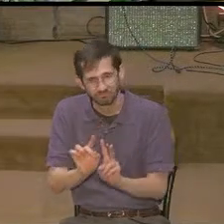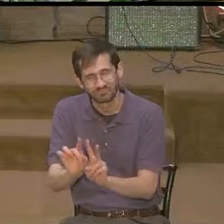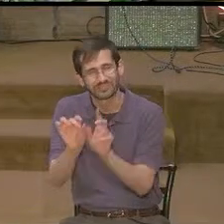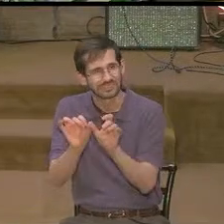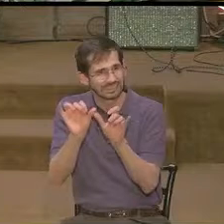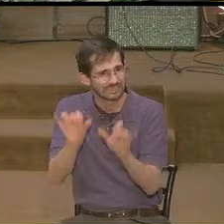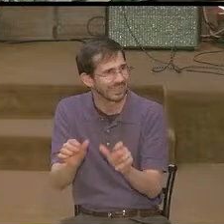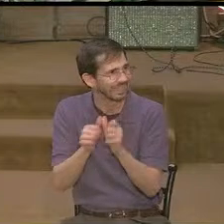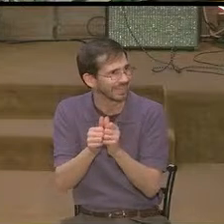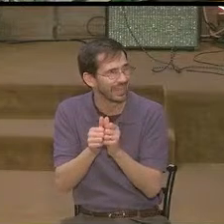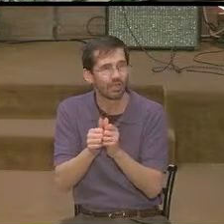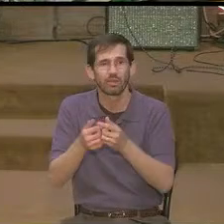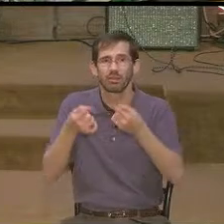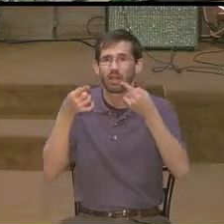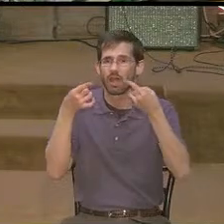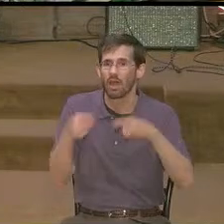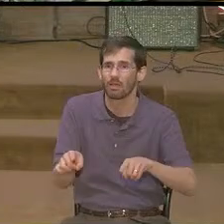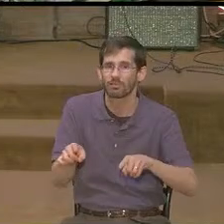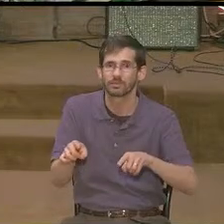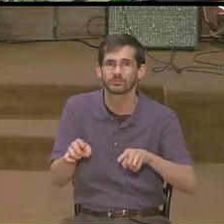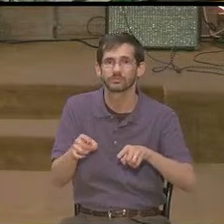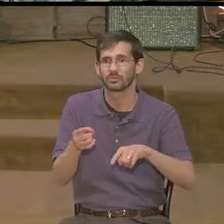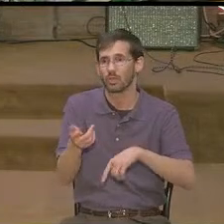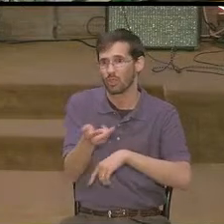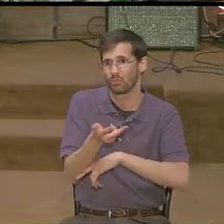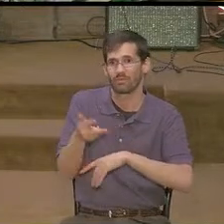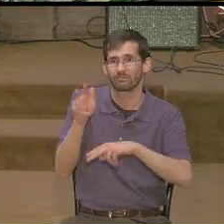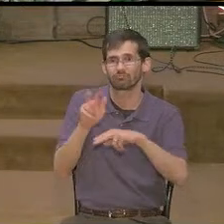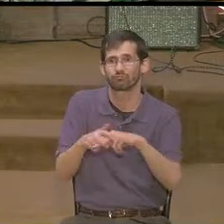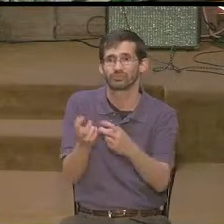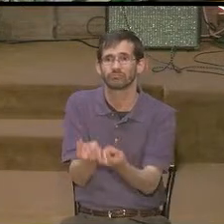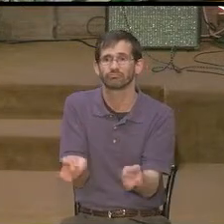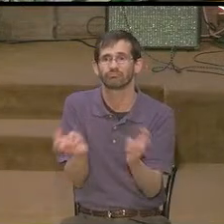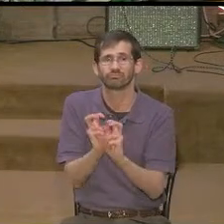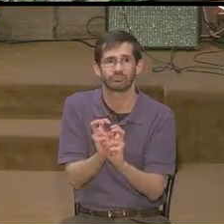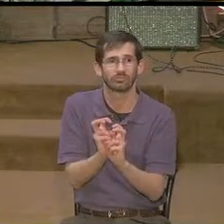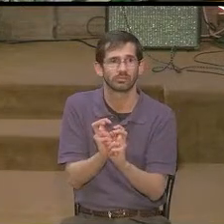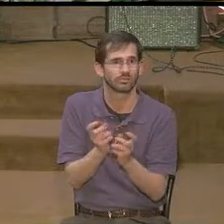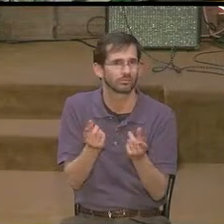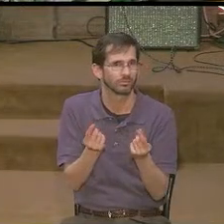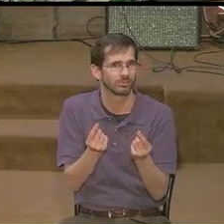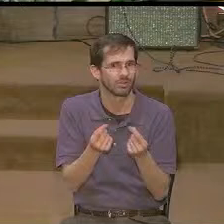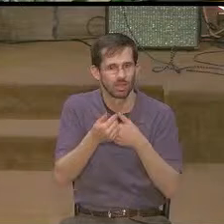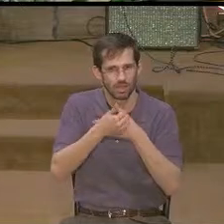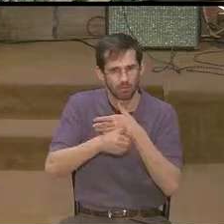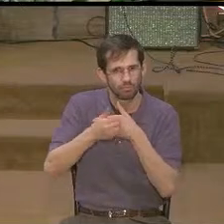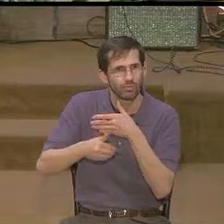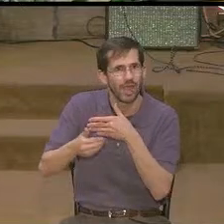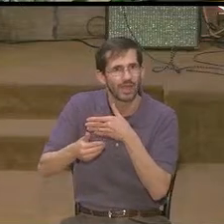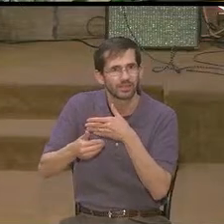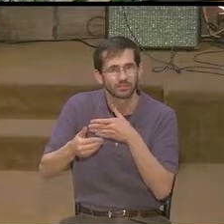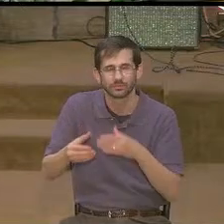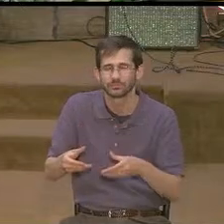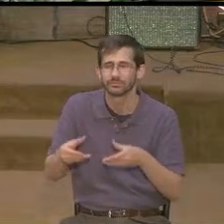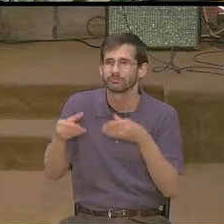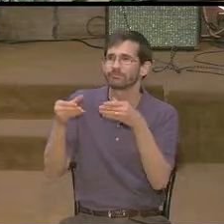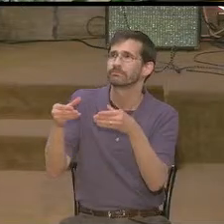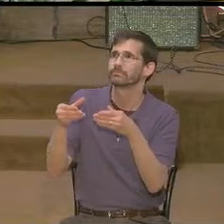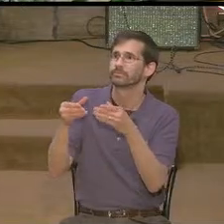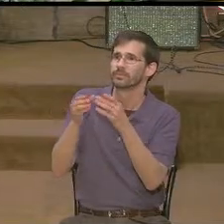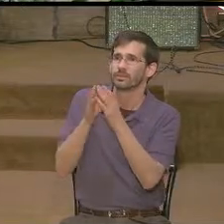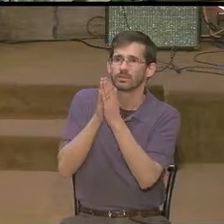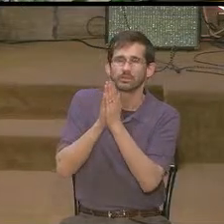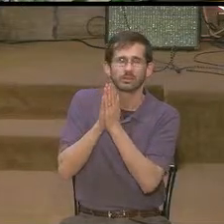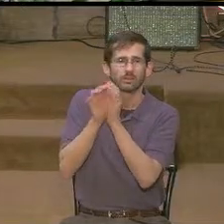he sat at the table with them, he took bread, he blessed it, and